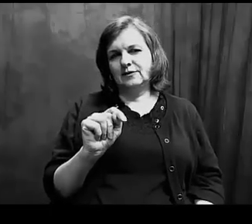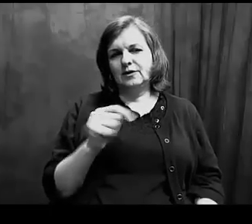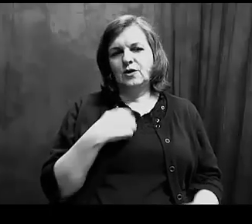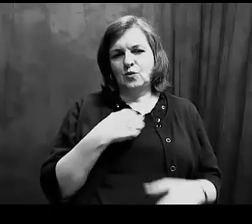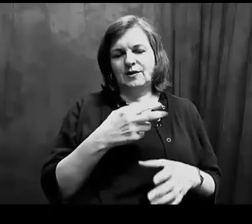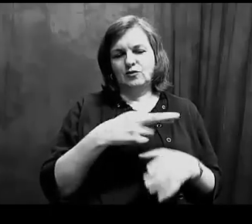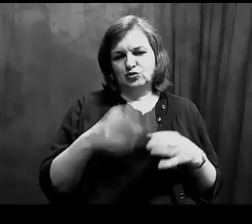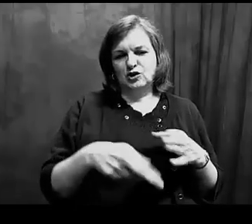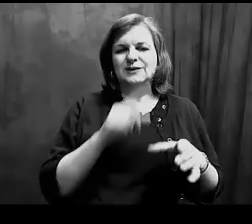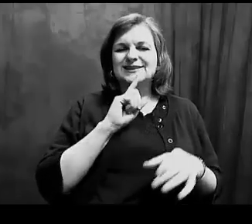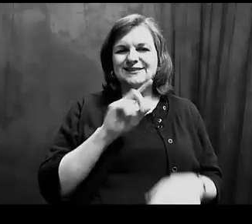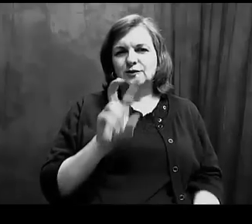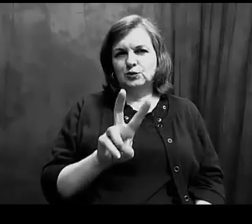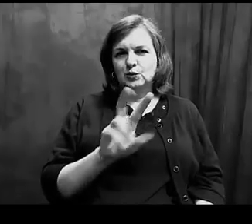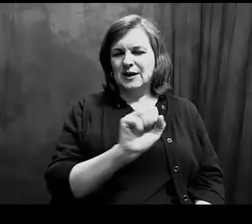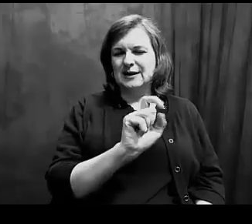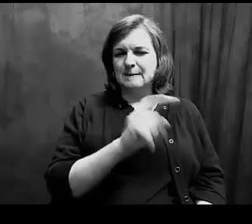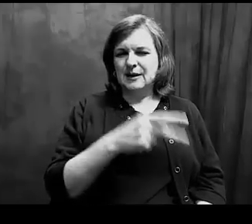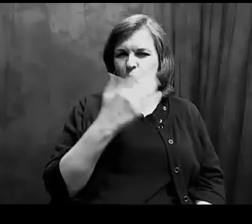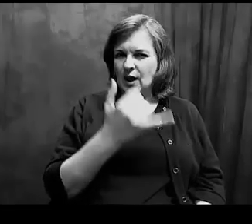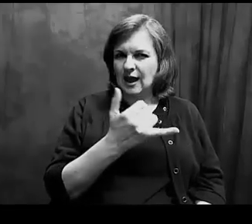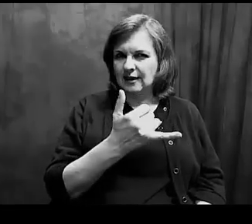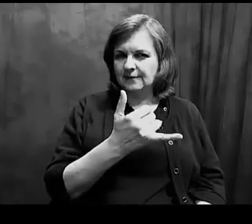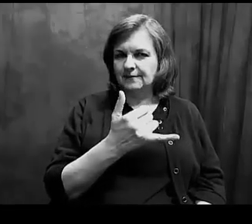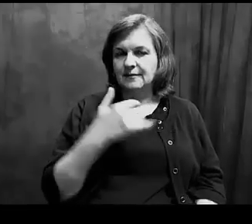ATP. Why do we net 2 ATP?